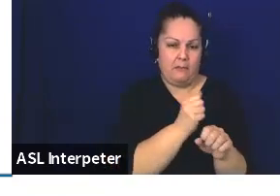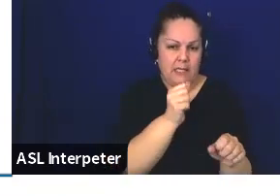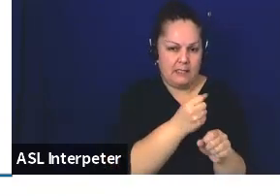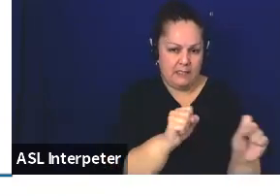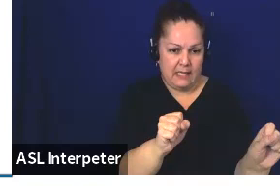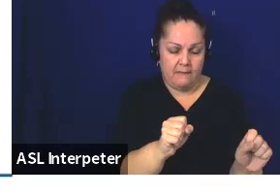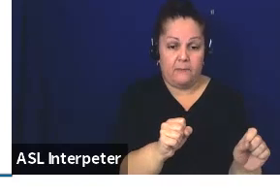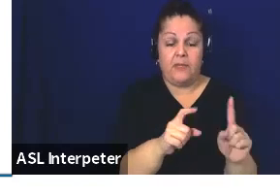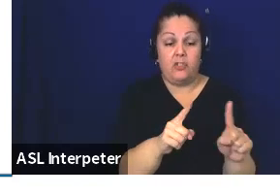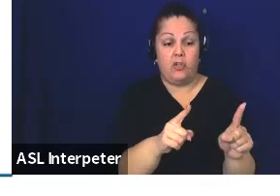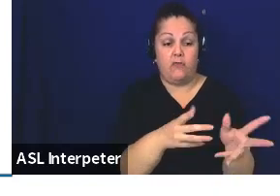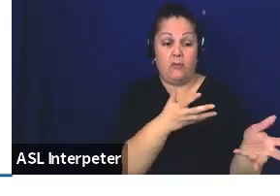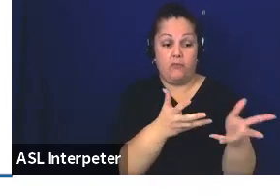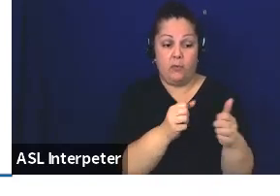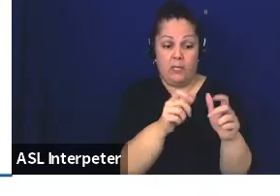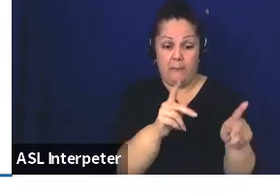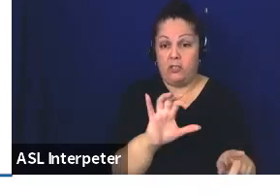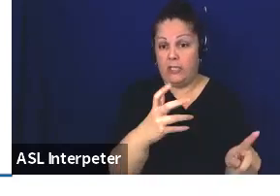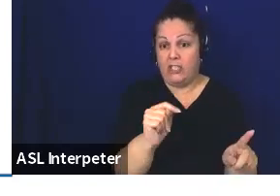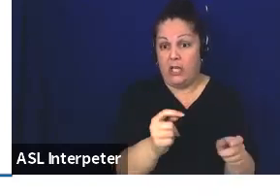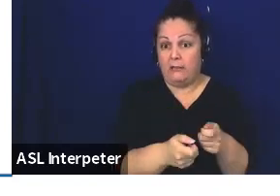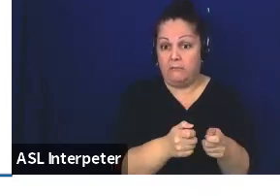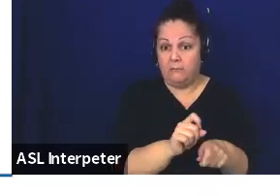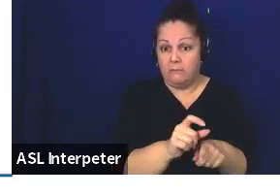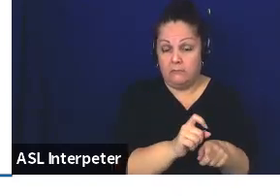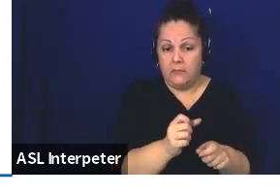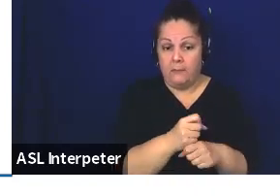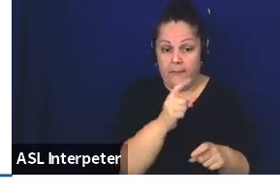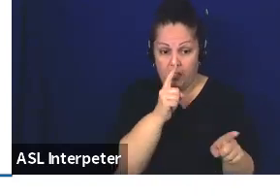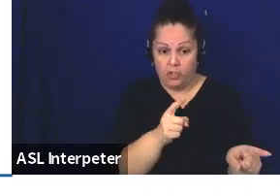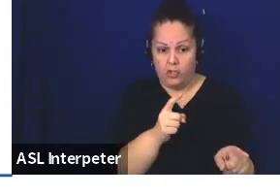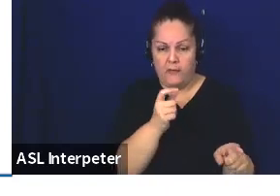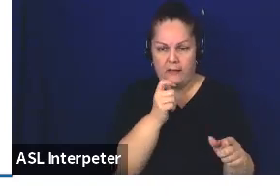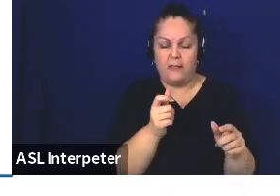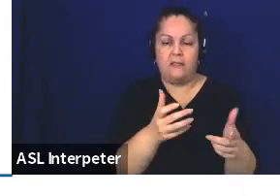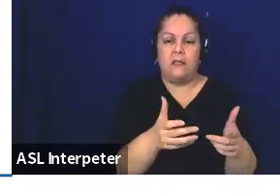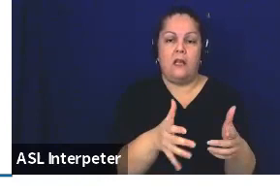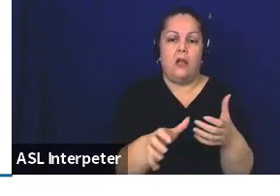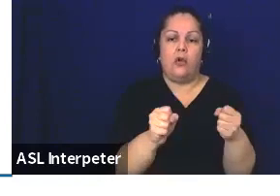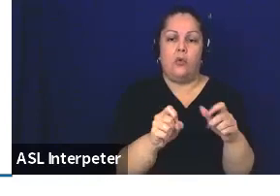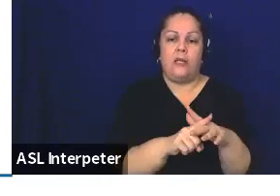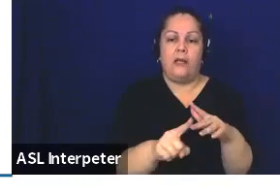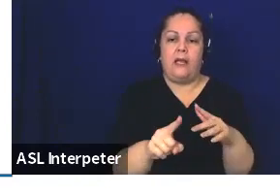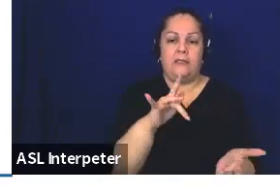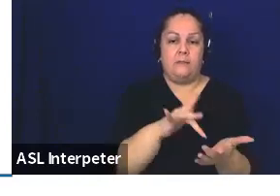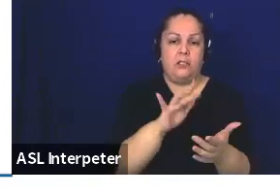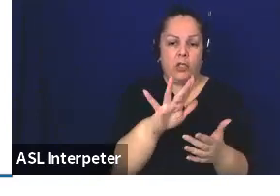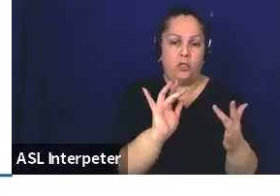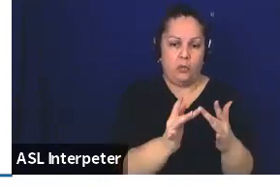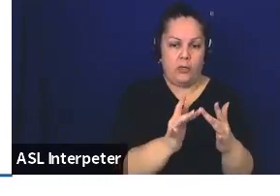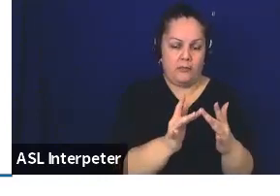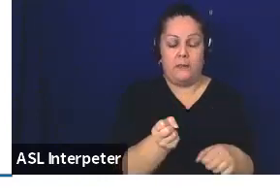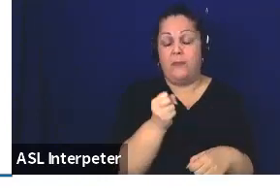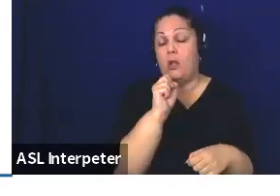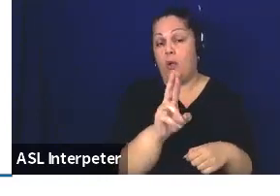are engaging with someone over a chat feature, making sure that there is a quick exit button on your website. Or